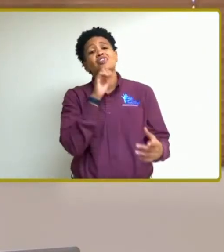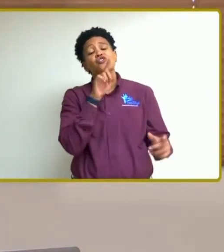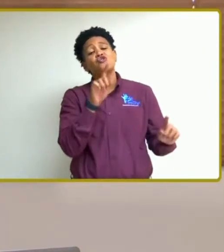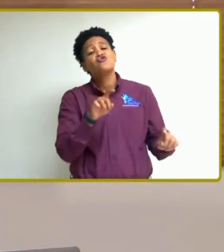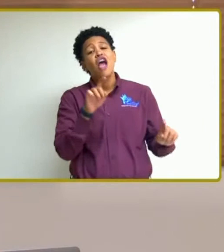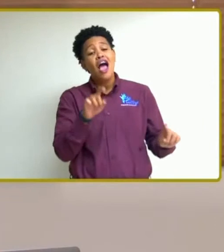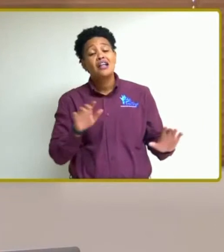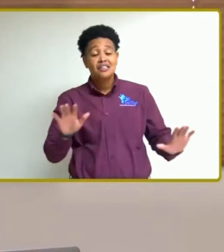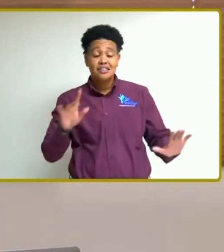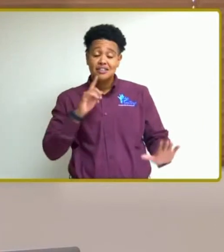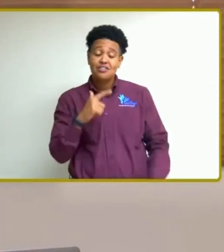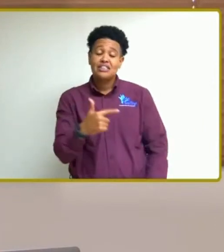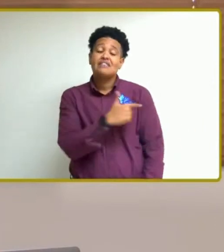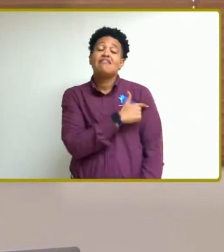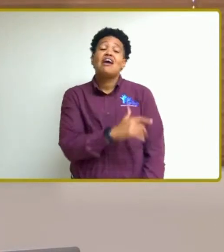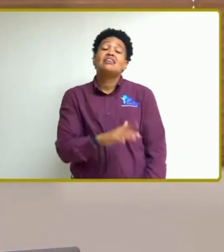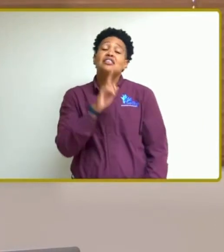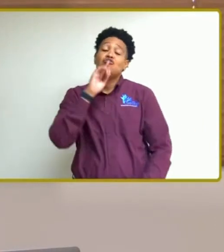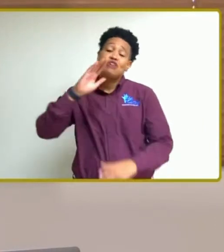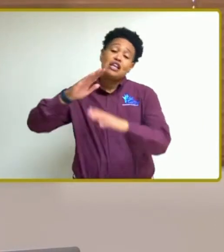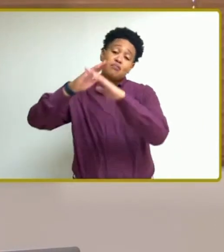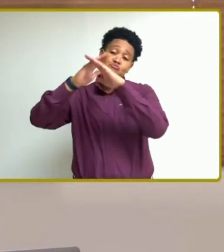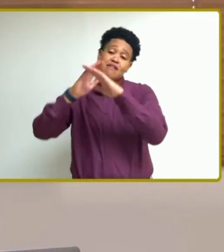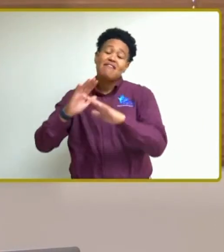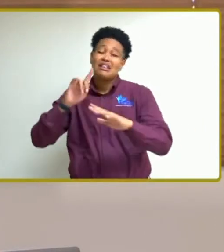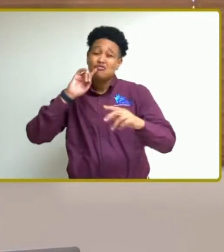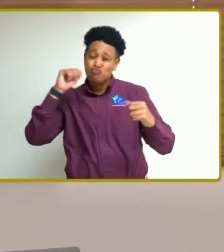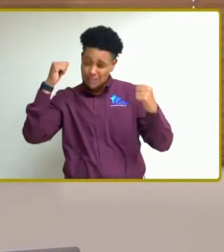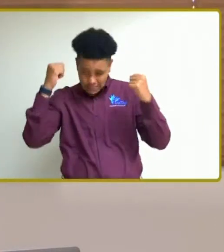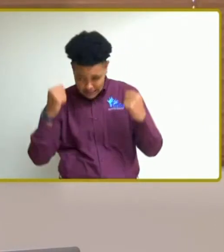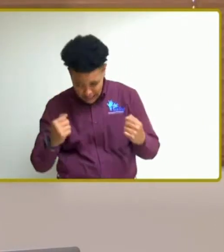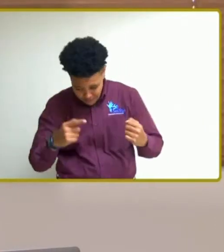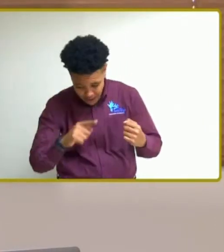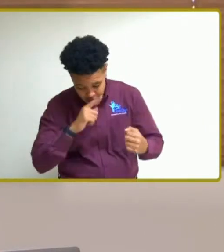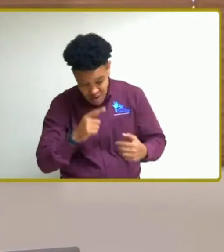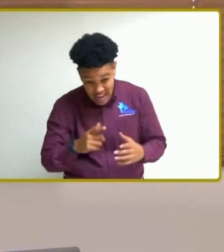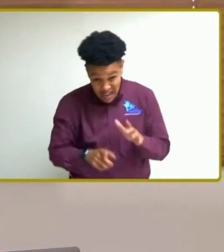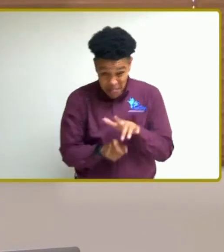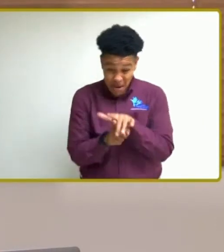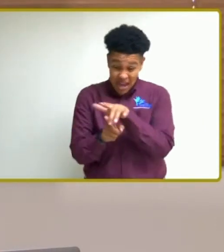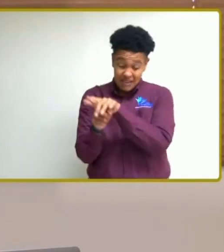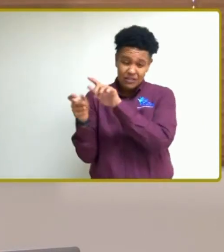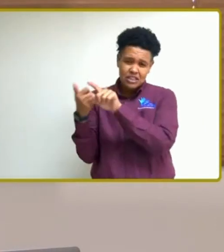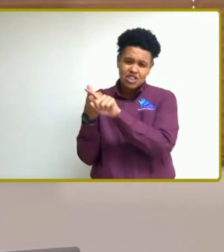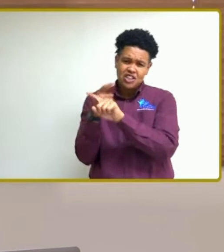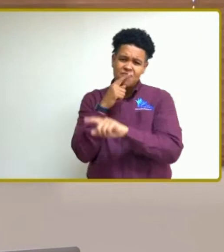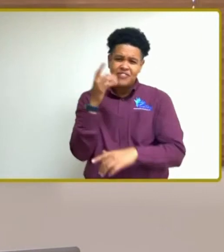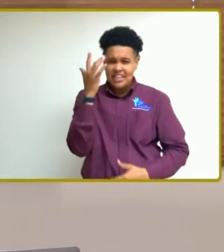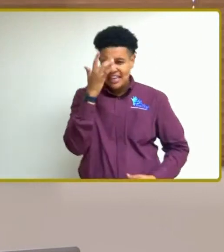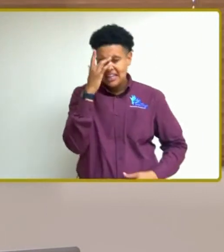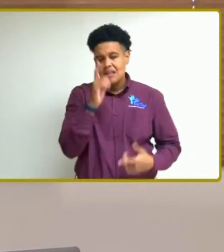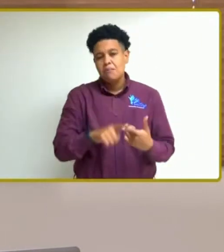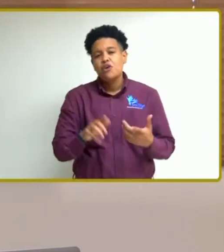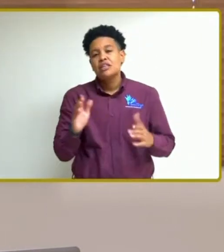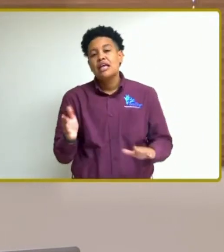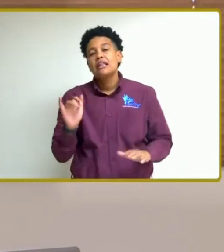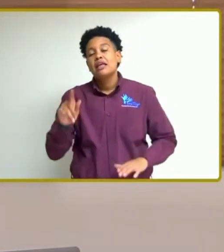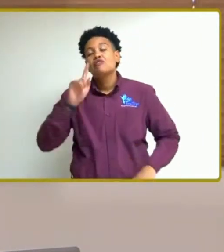is that the vaccines prevented severe manifestations of the illnesses and deaths, and